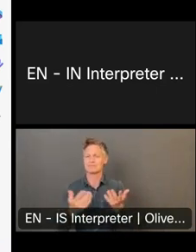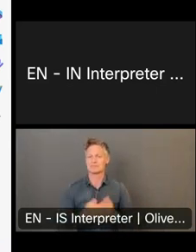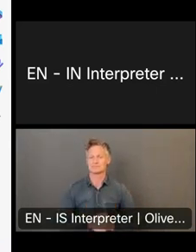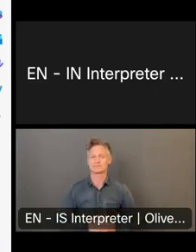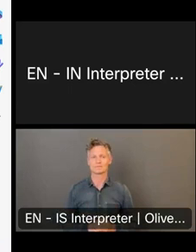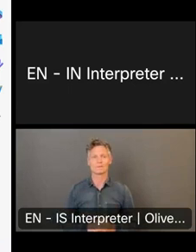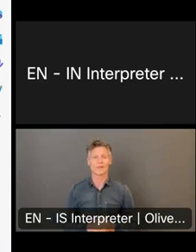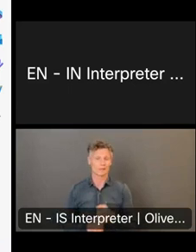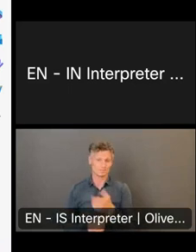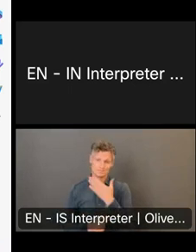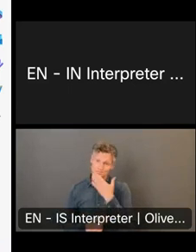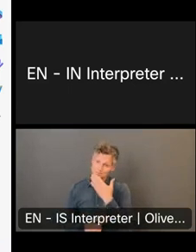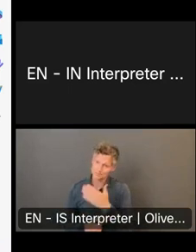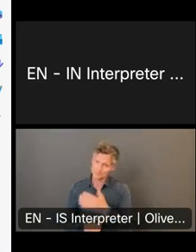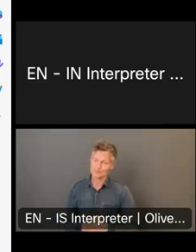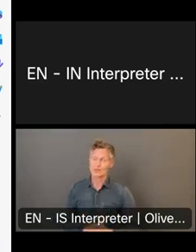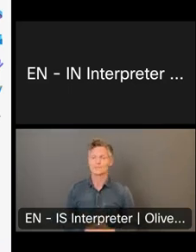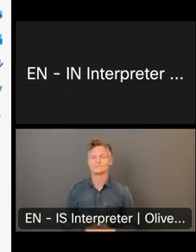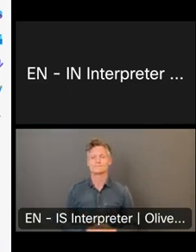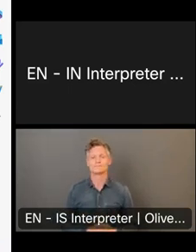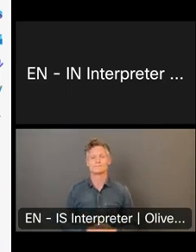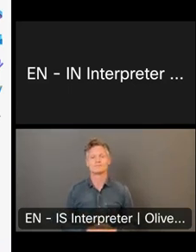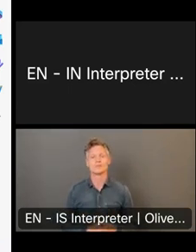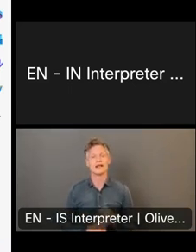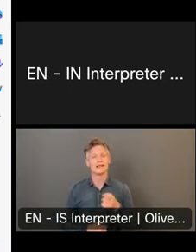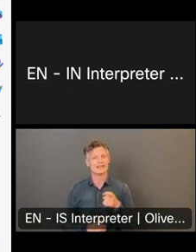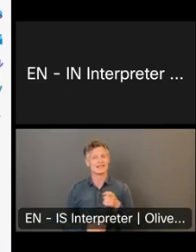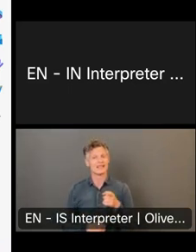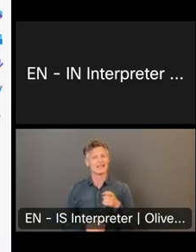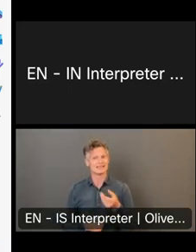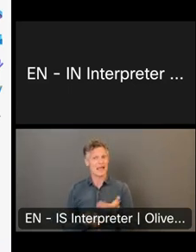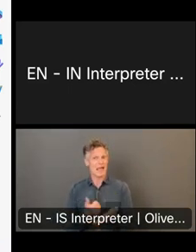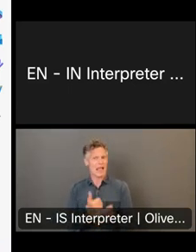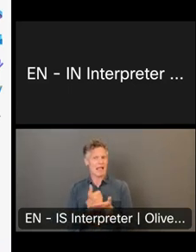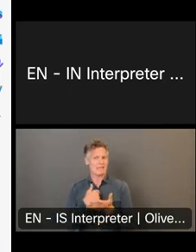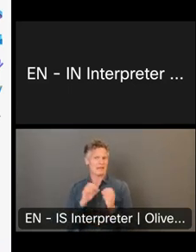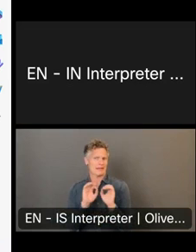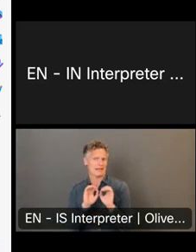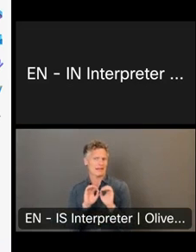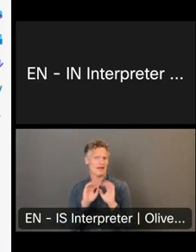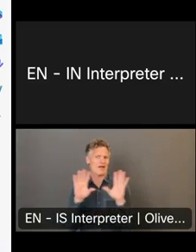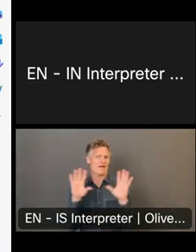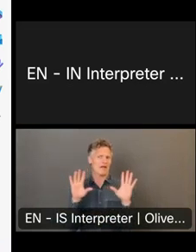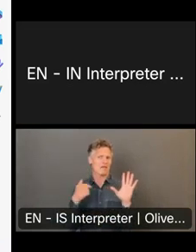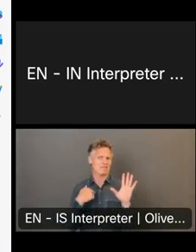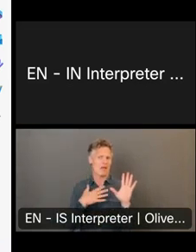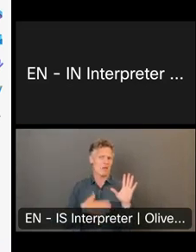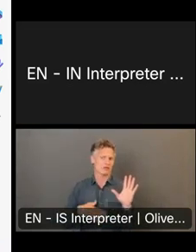think, thank you very much. That clarifies a couple of points that I was trying to cover. I